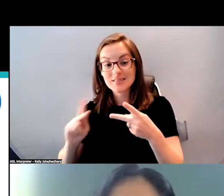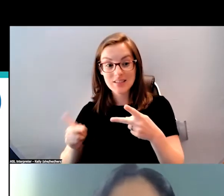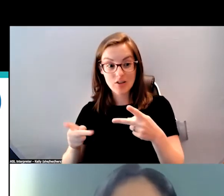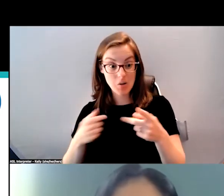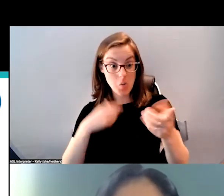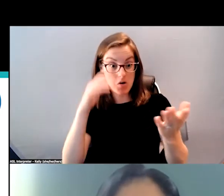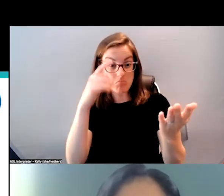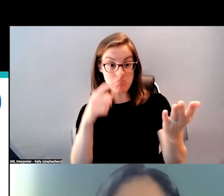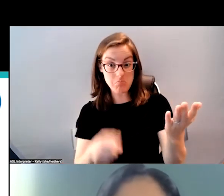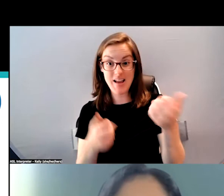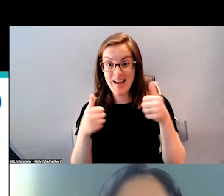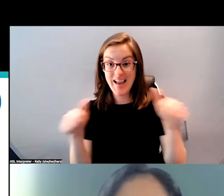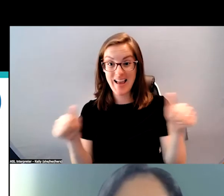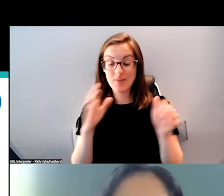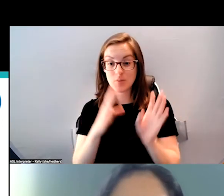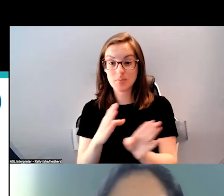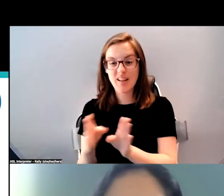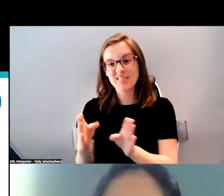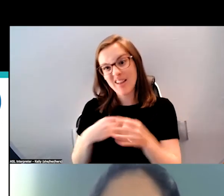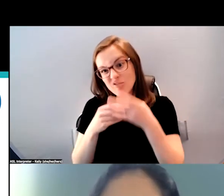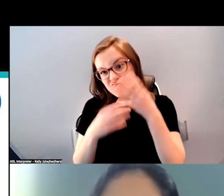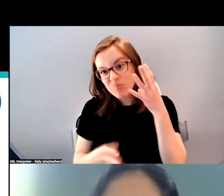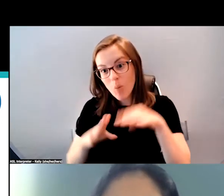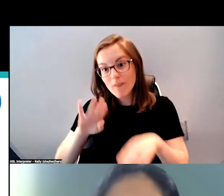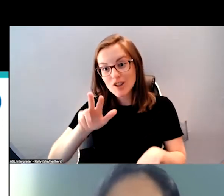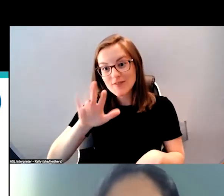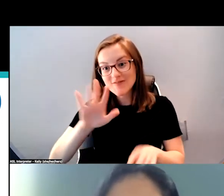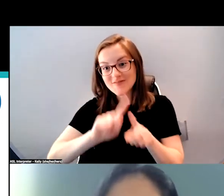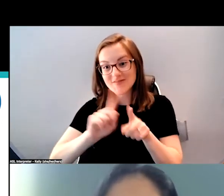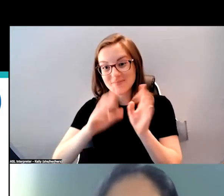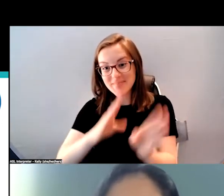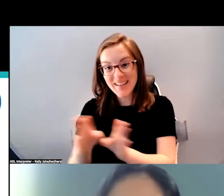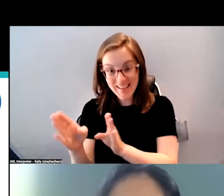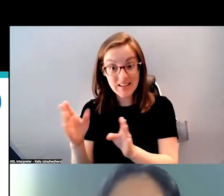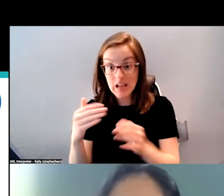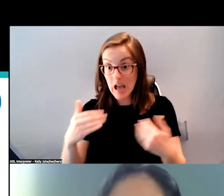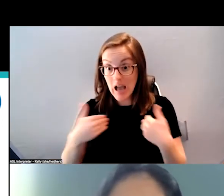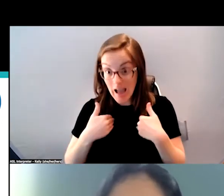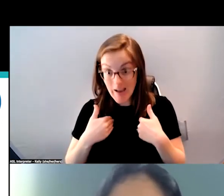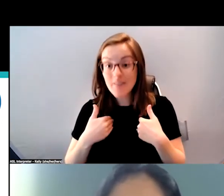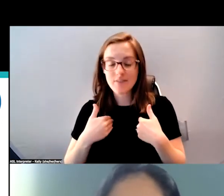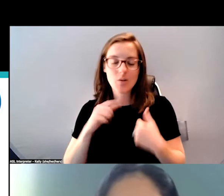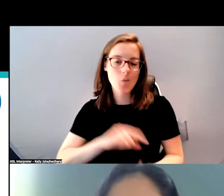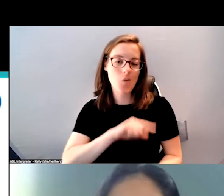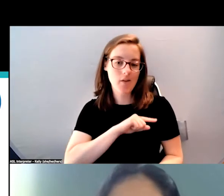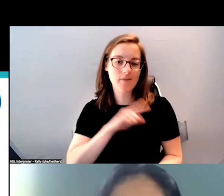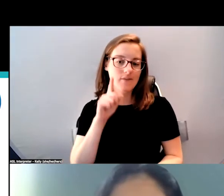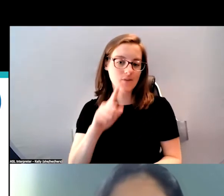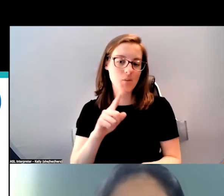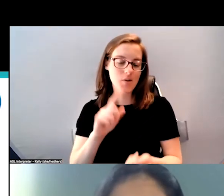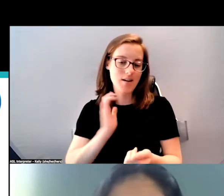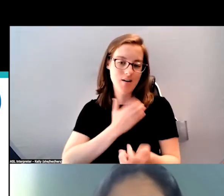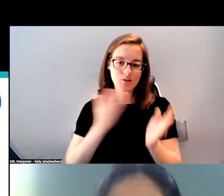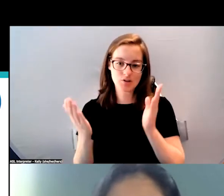are over 35 plans, then you can qualify for our services. If you're not sure